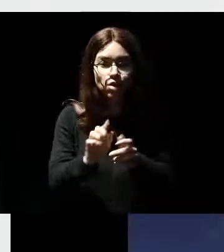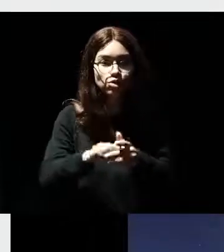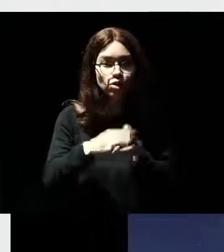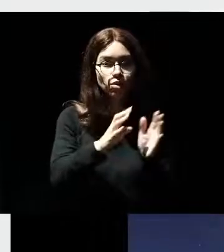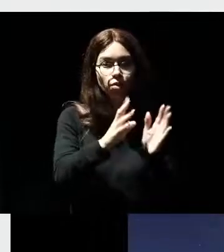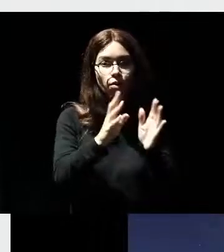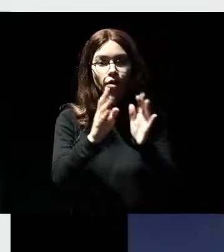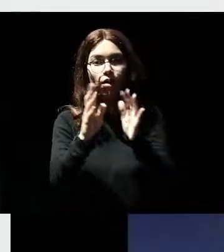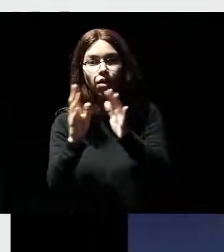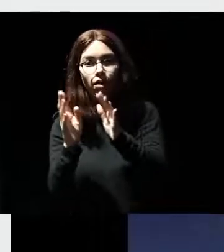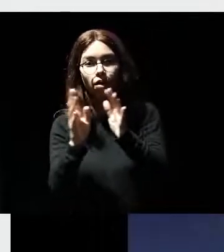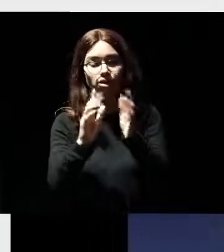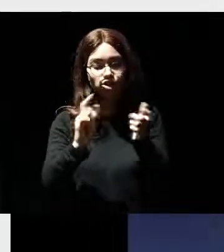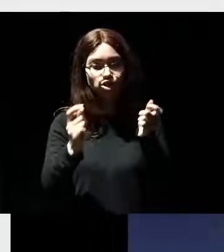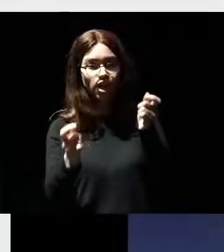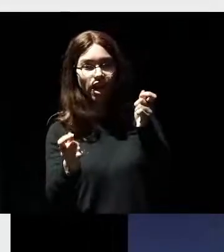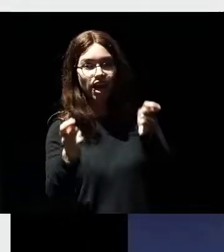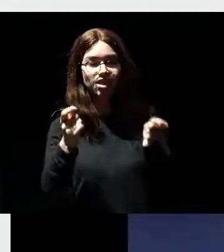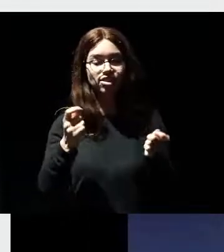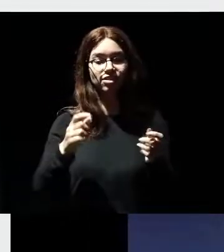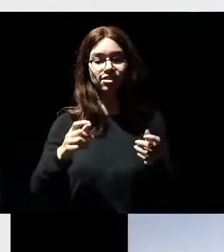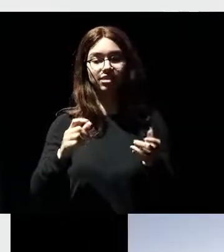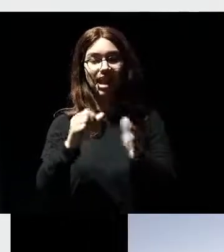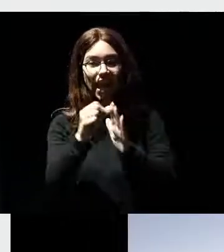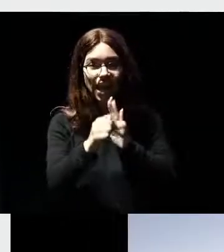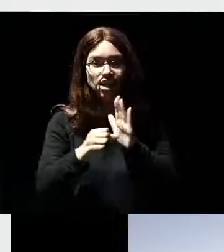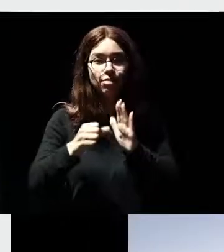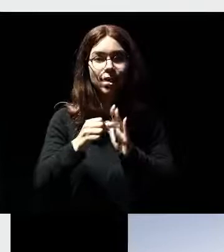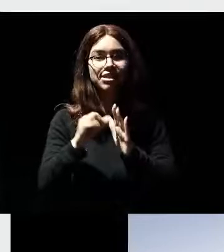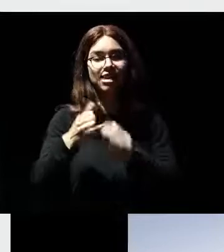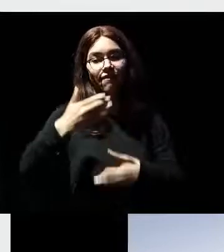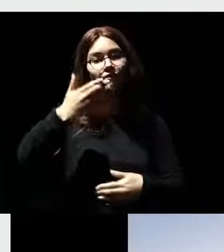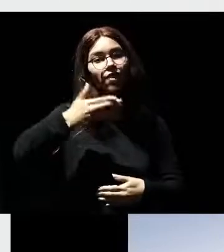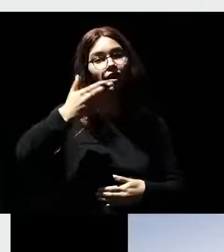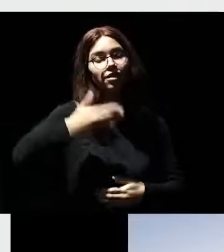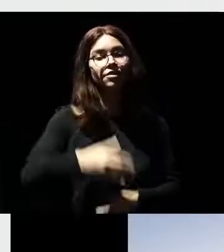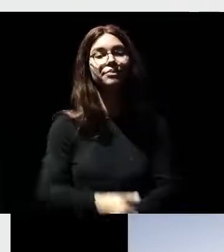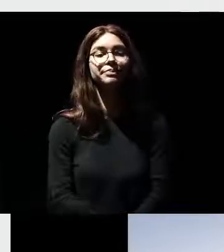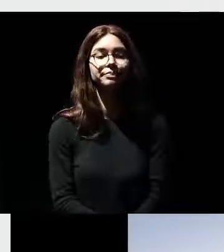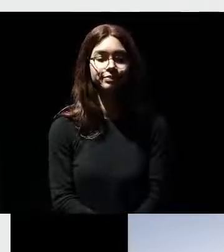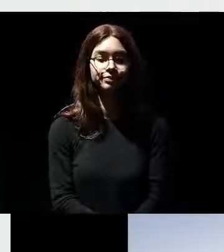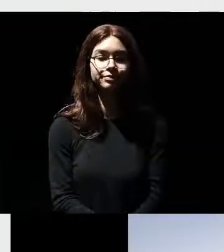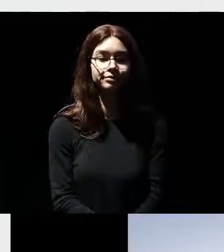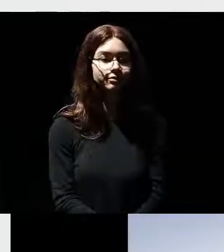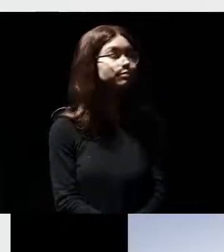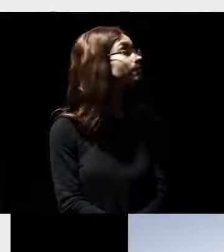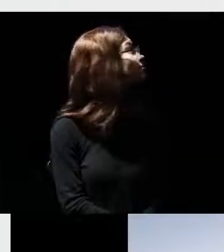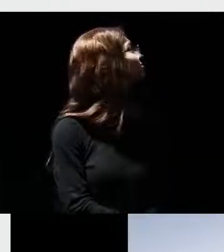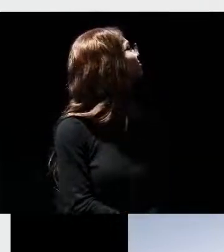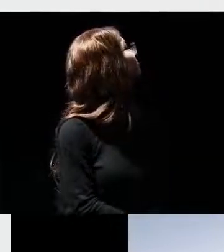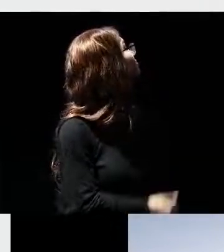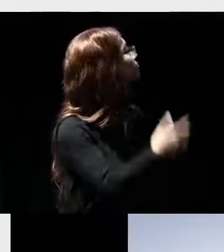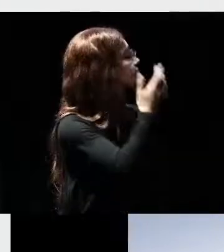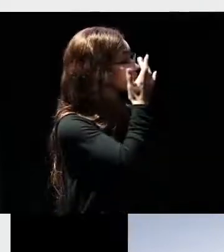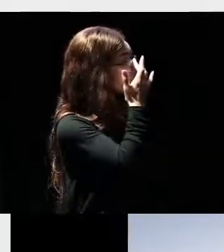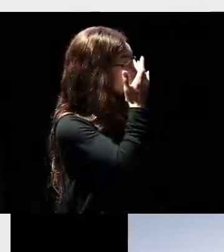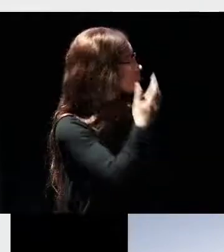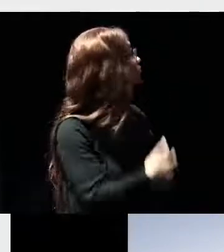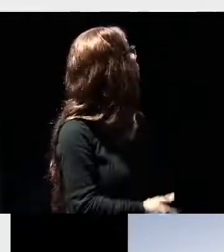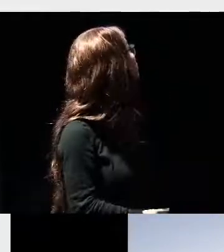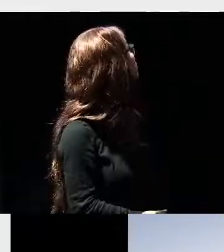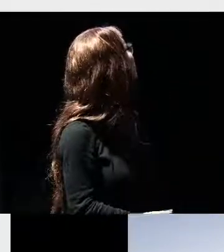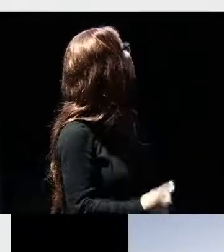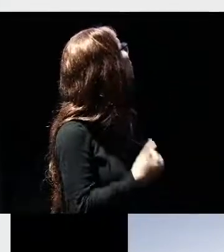across that very animated sculptural facade. You get a little bit of a sense of the scale of those